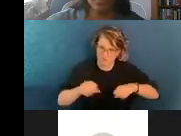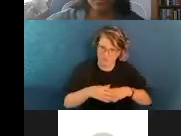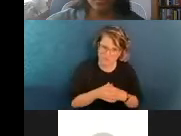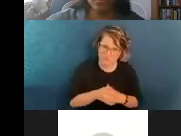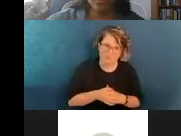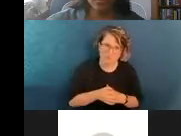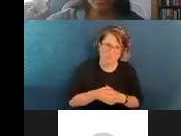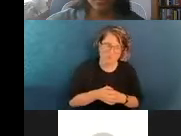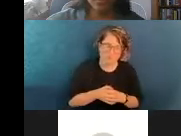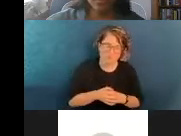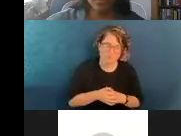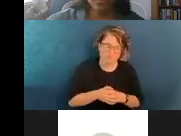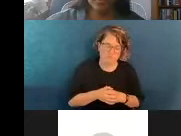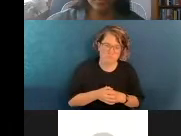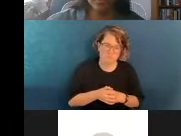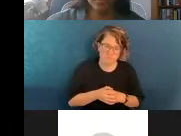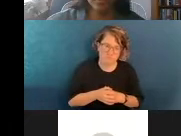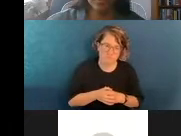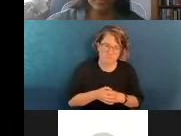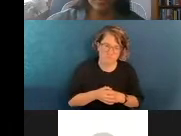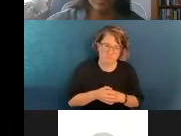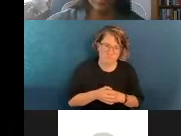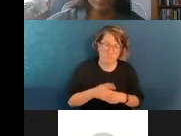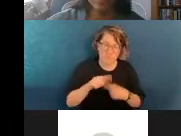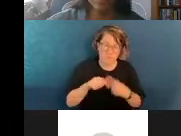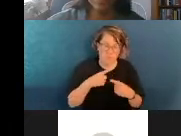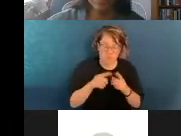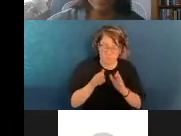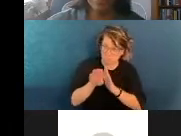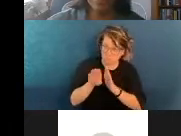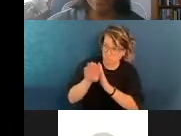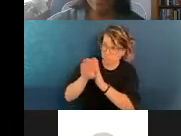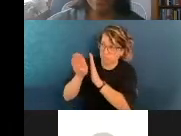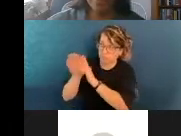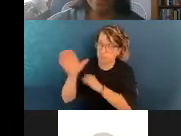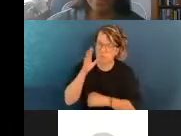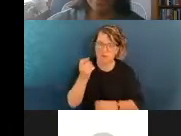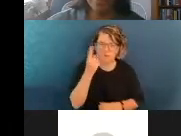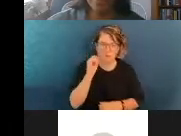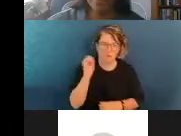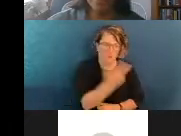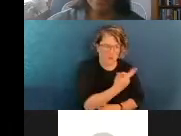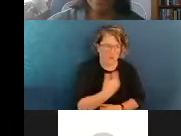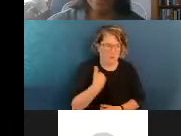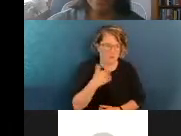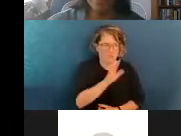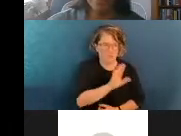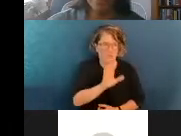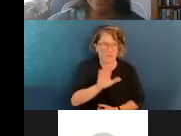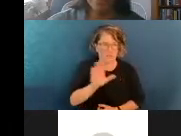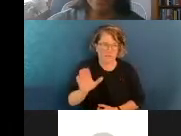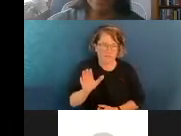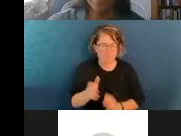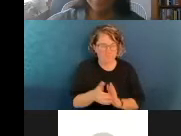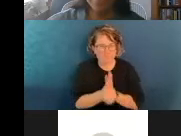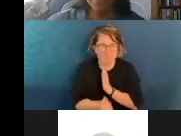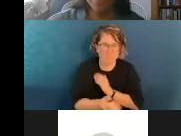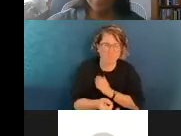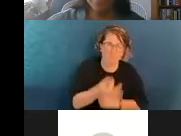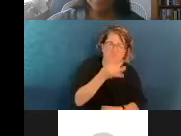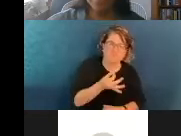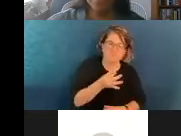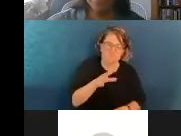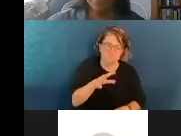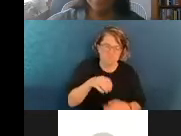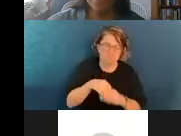the gifts that each of us brings to the table. Together, we can work to ensure that everyone is able